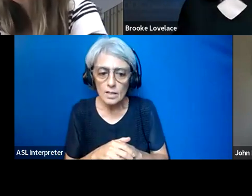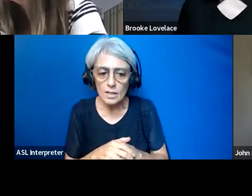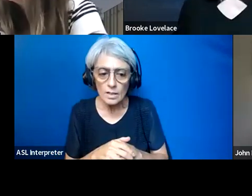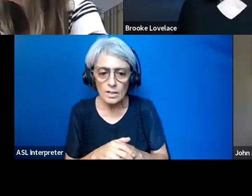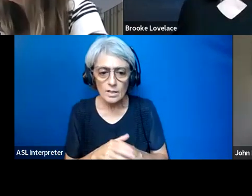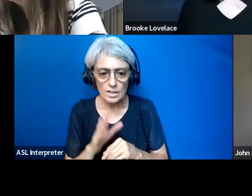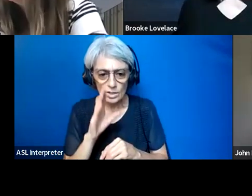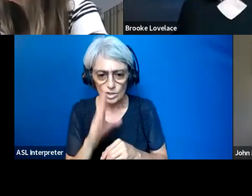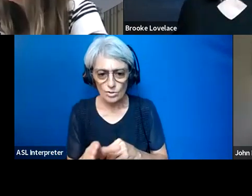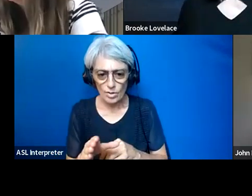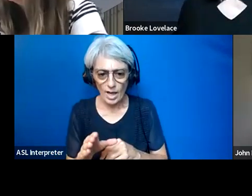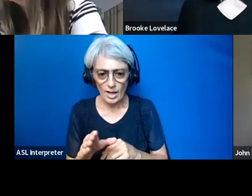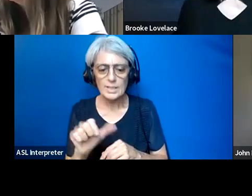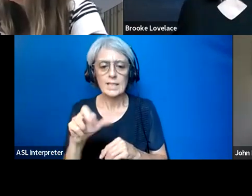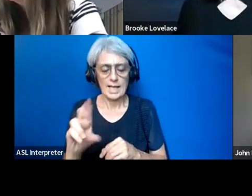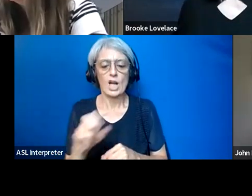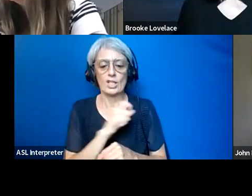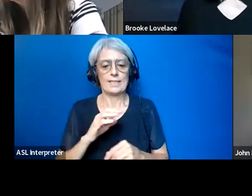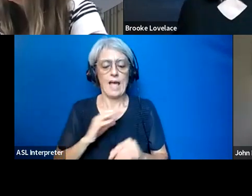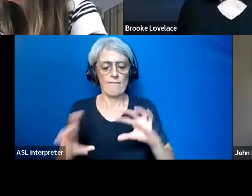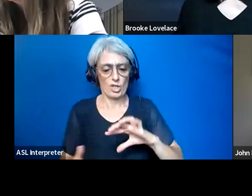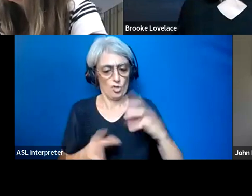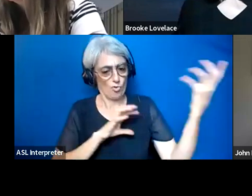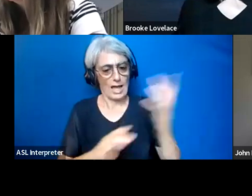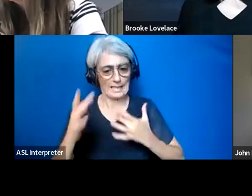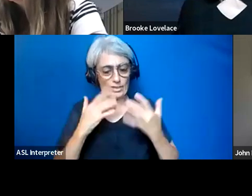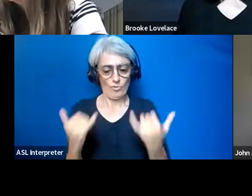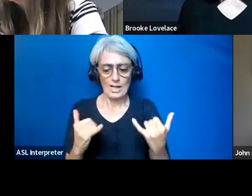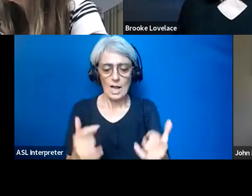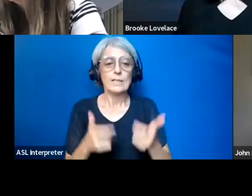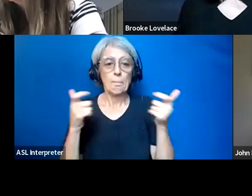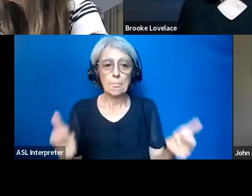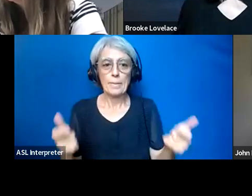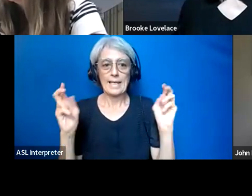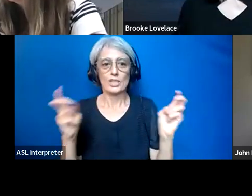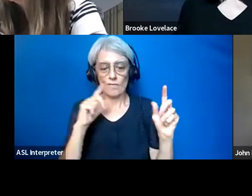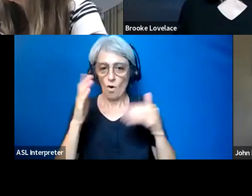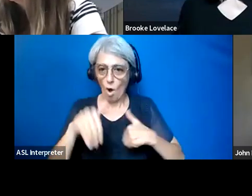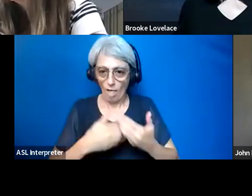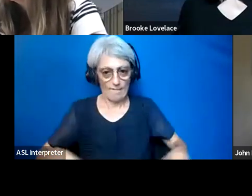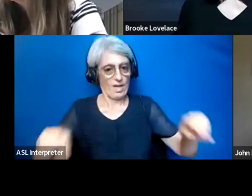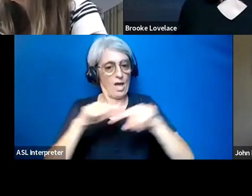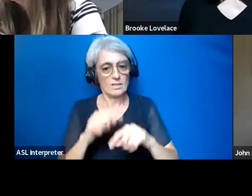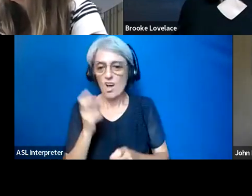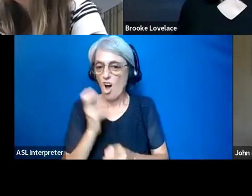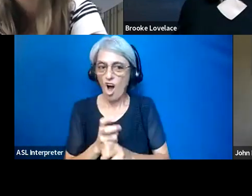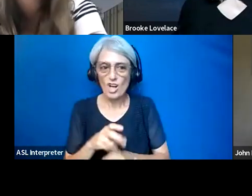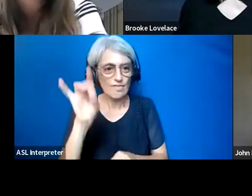staffing crisis is a huge issue for all of us. It is very hard to find